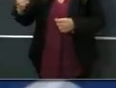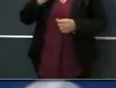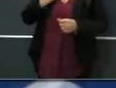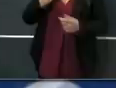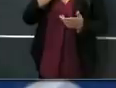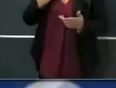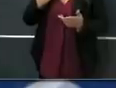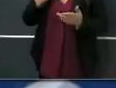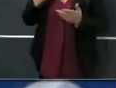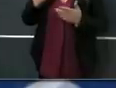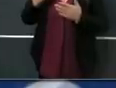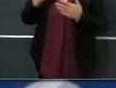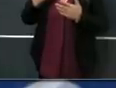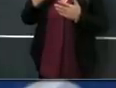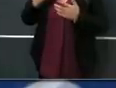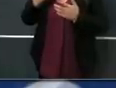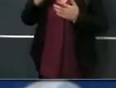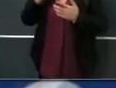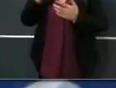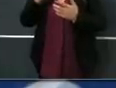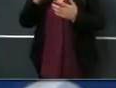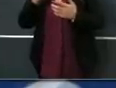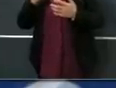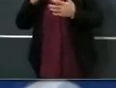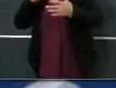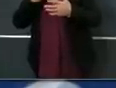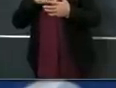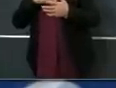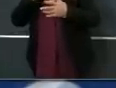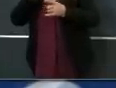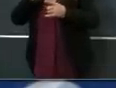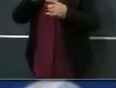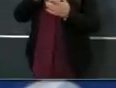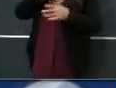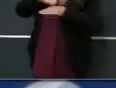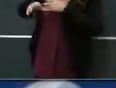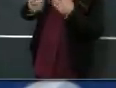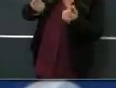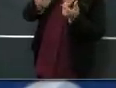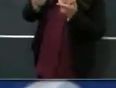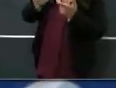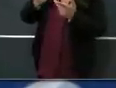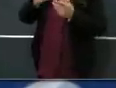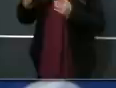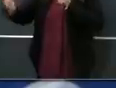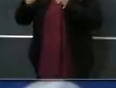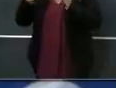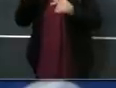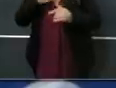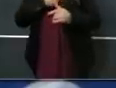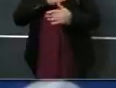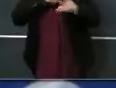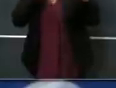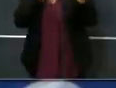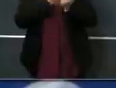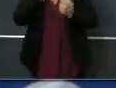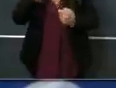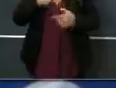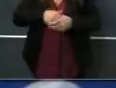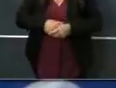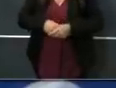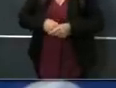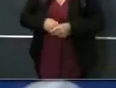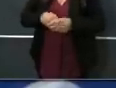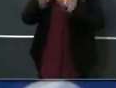express appreciation to the Ventura team that did reach out to my team over the weekend. But here, and this is really important,